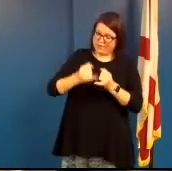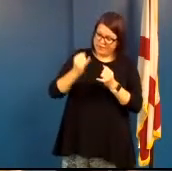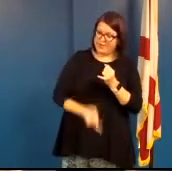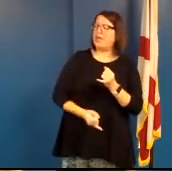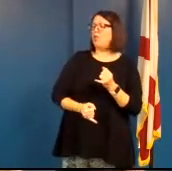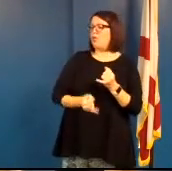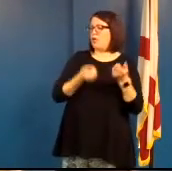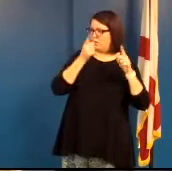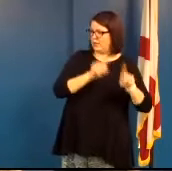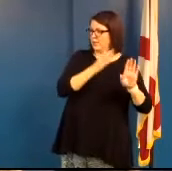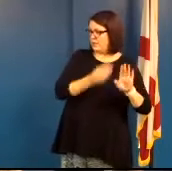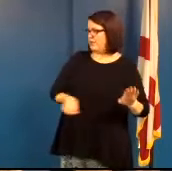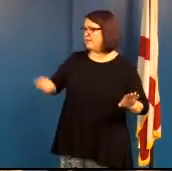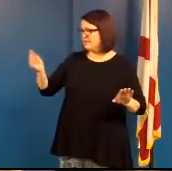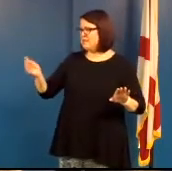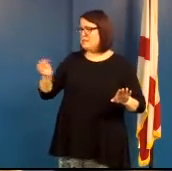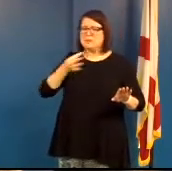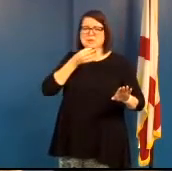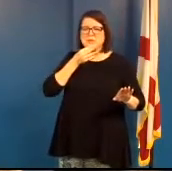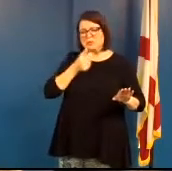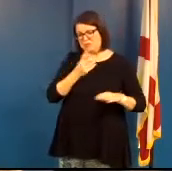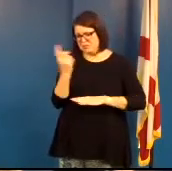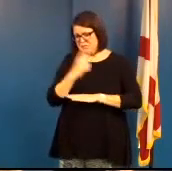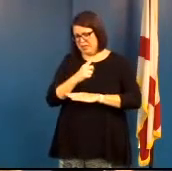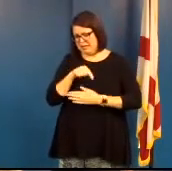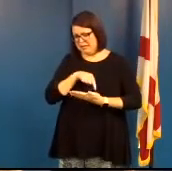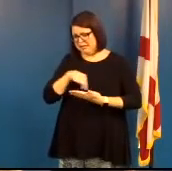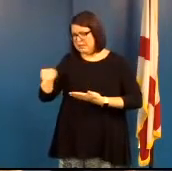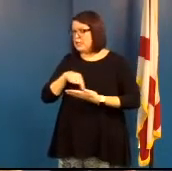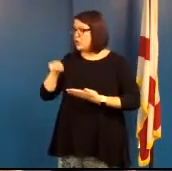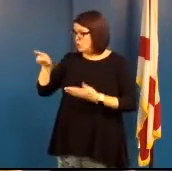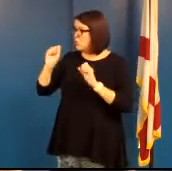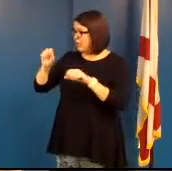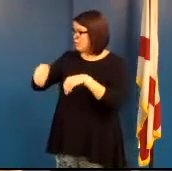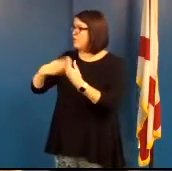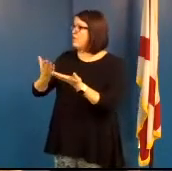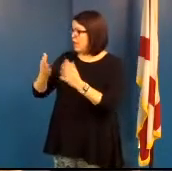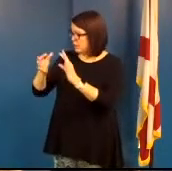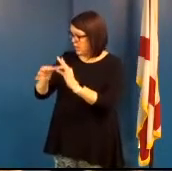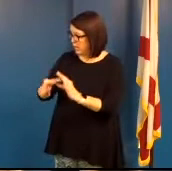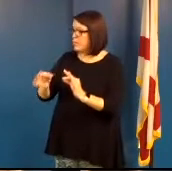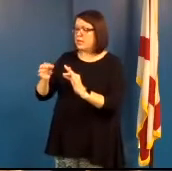welcome to provide comment, to review the recommendations